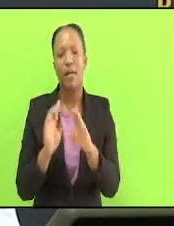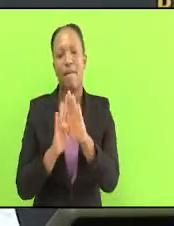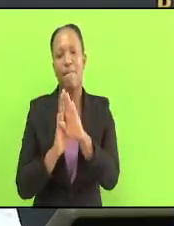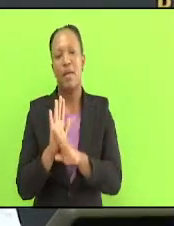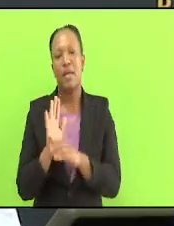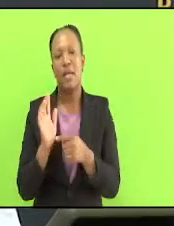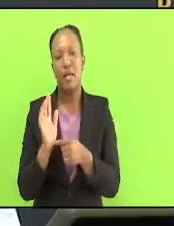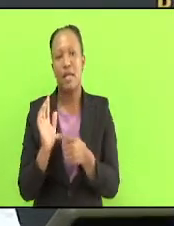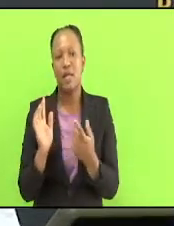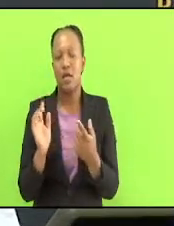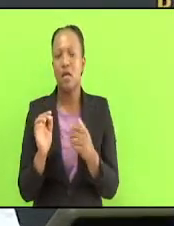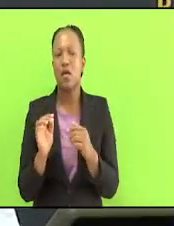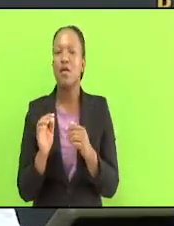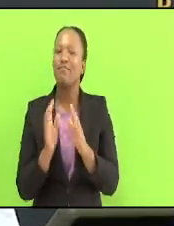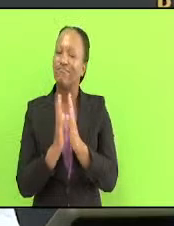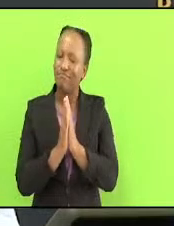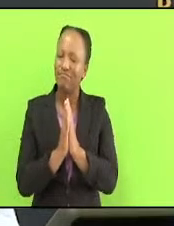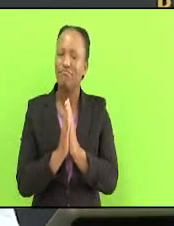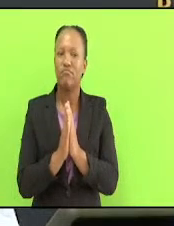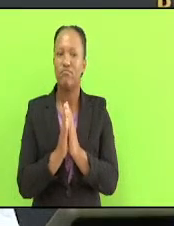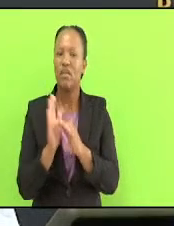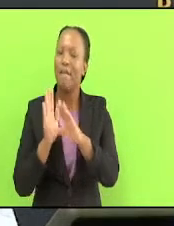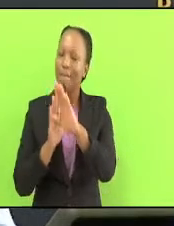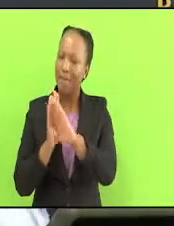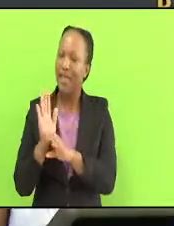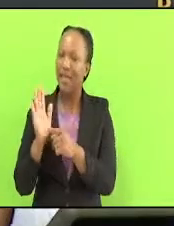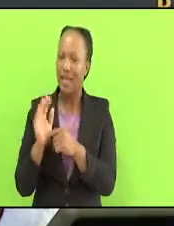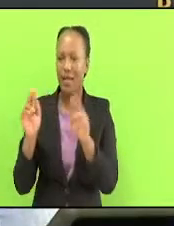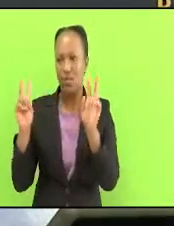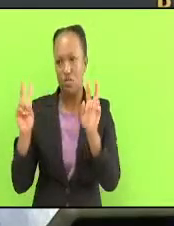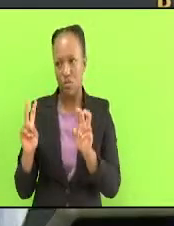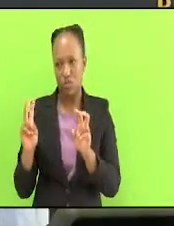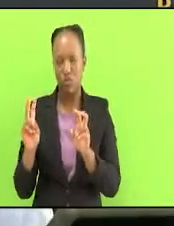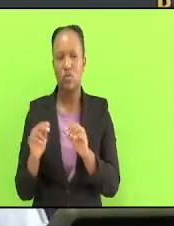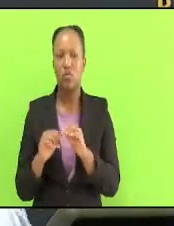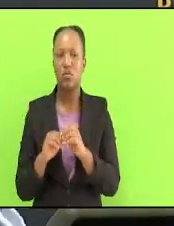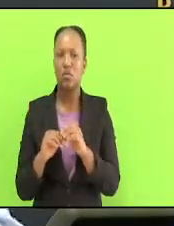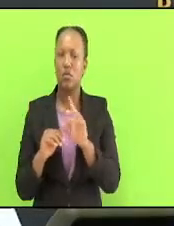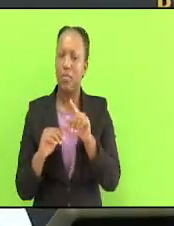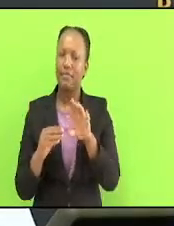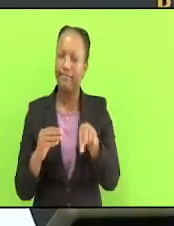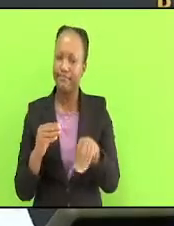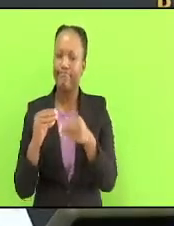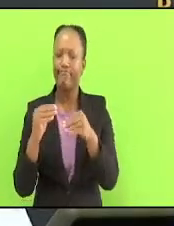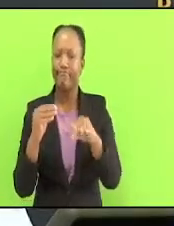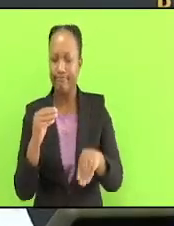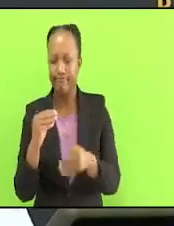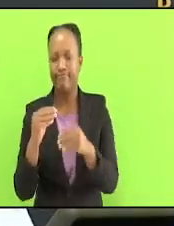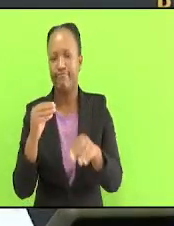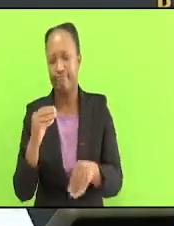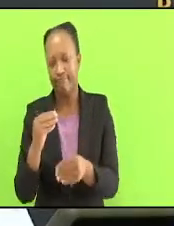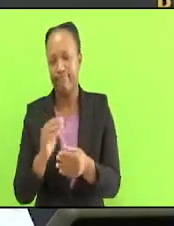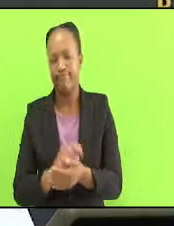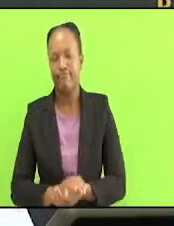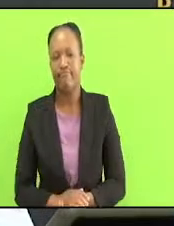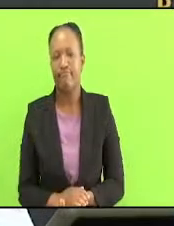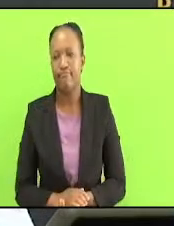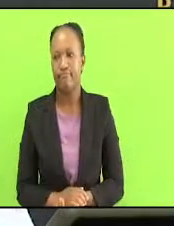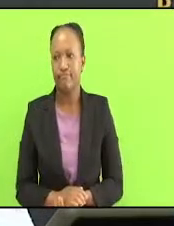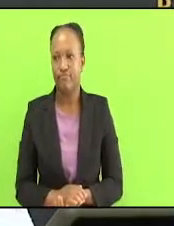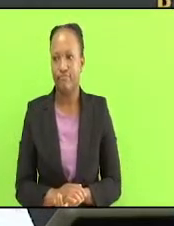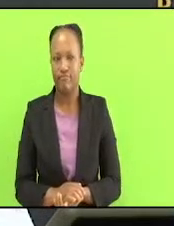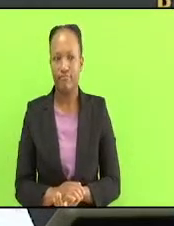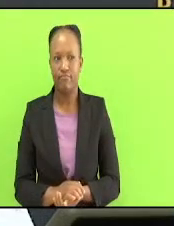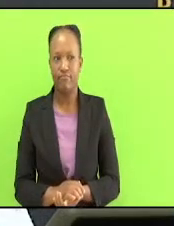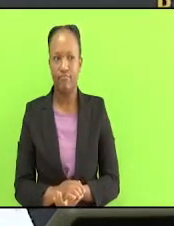ke re le ska bua ka toropo mara ke ra kganya bill le yone re nne re latlhela sengwenyana ka yona ke. A ke re le tona wena